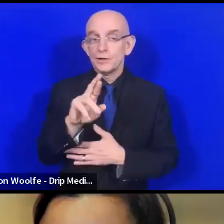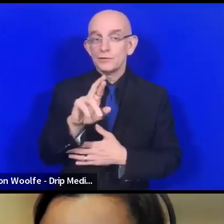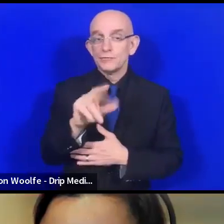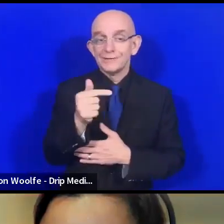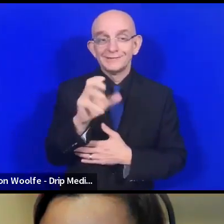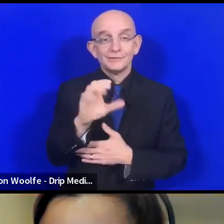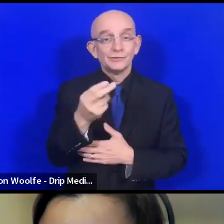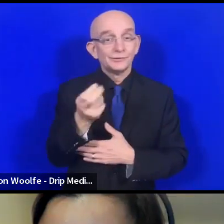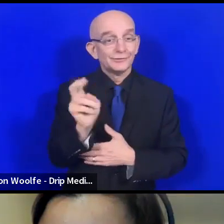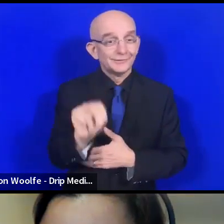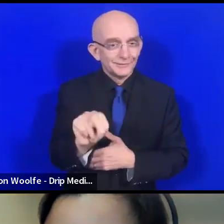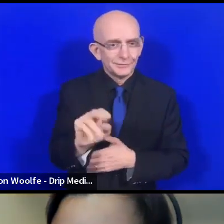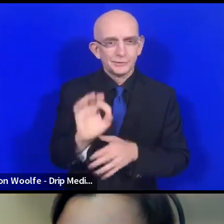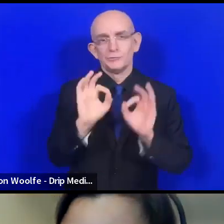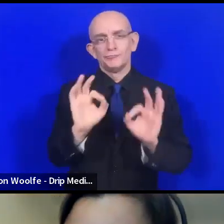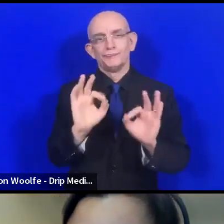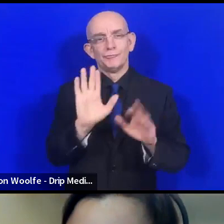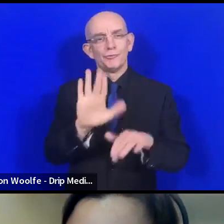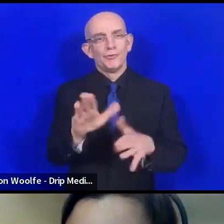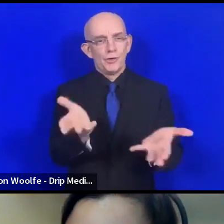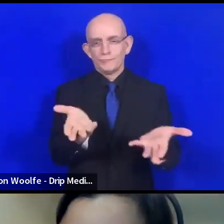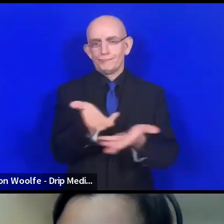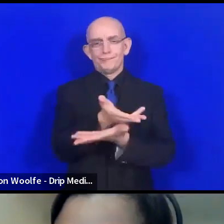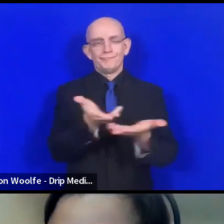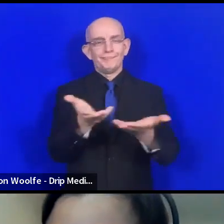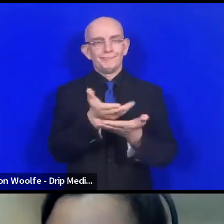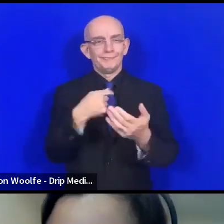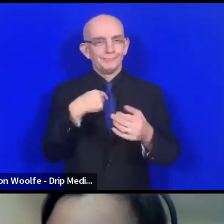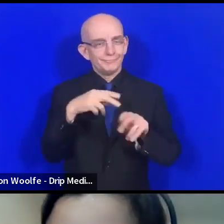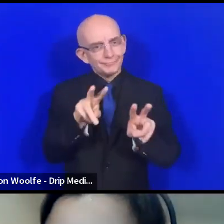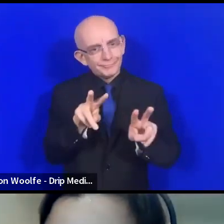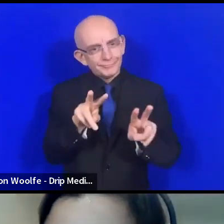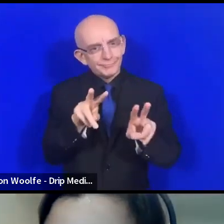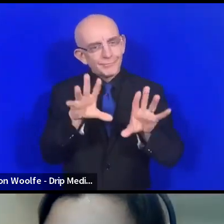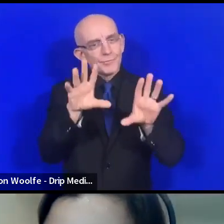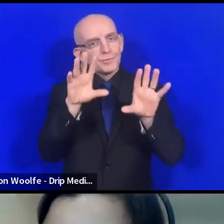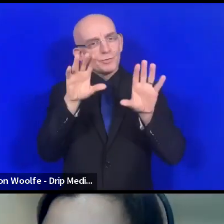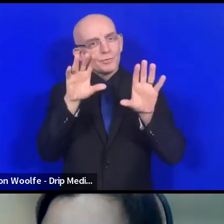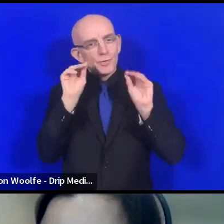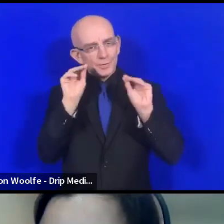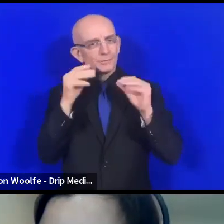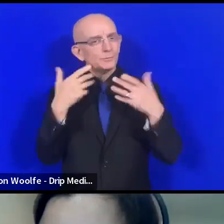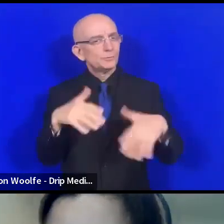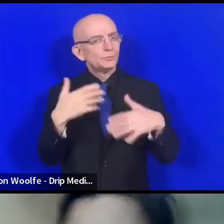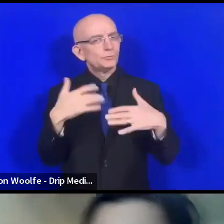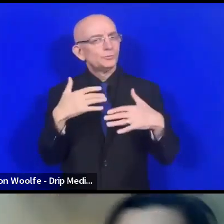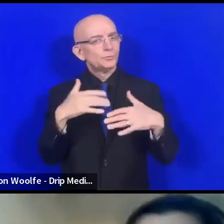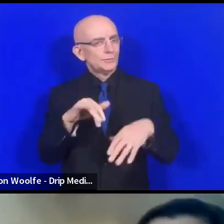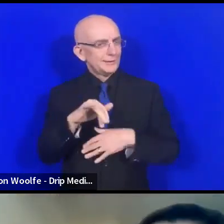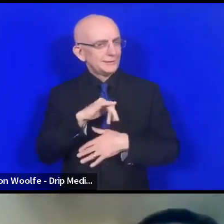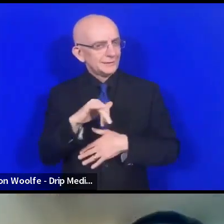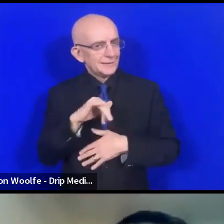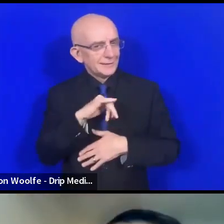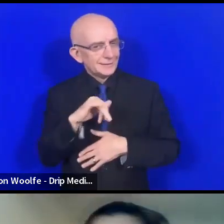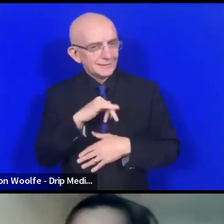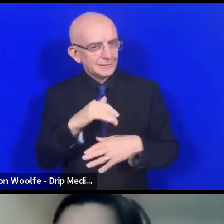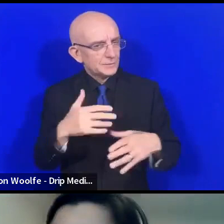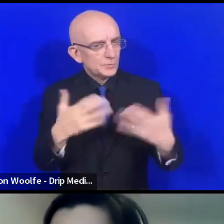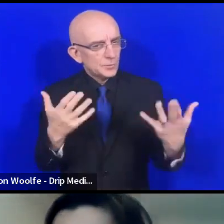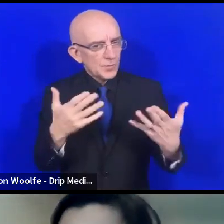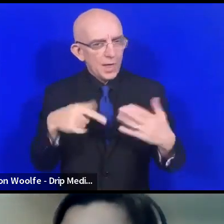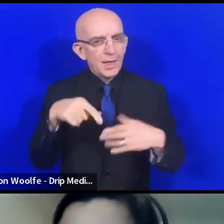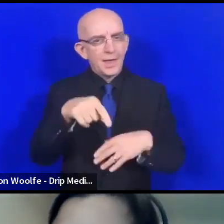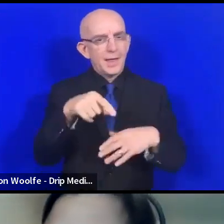what goes on in organizing a feminist conference like this, and particularly when accessibility and inclusivity are such